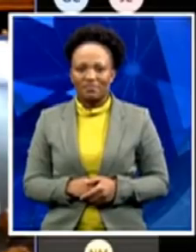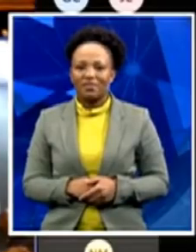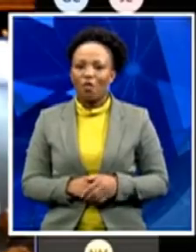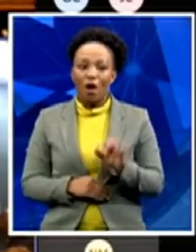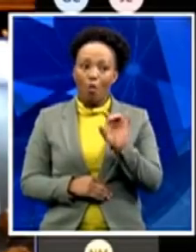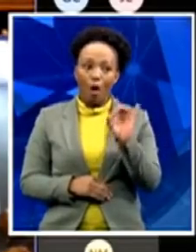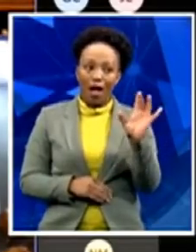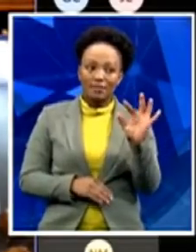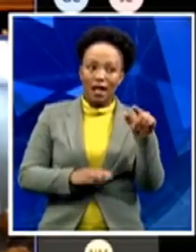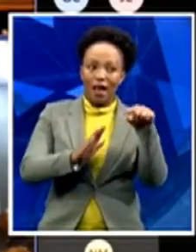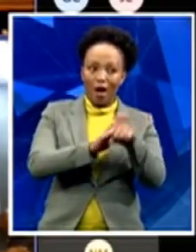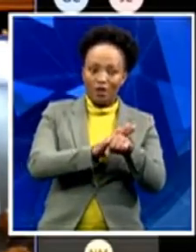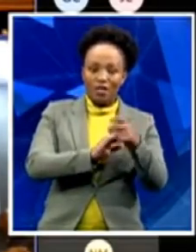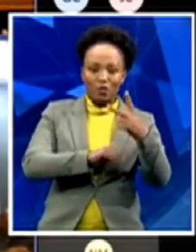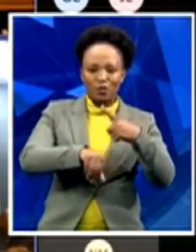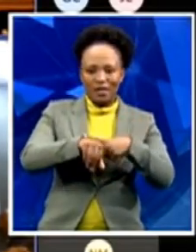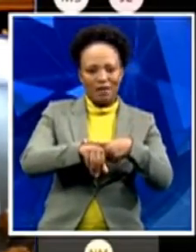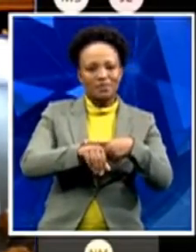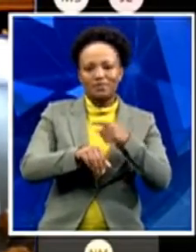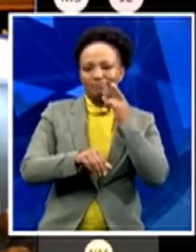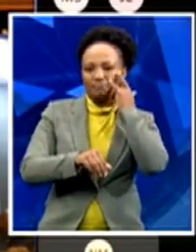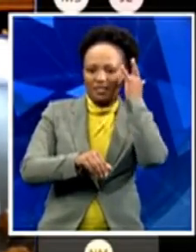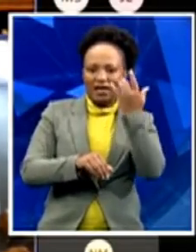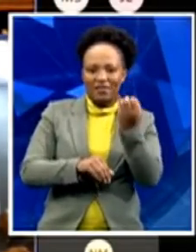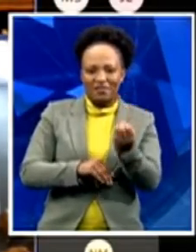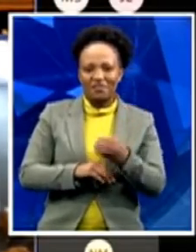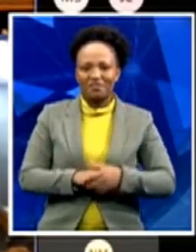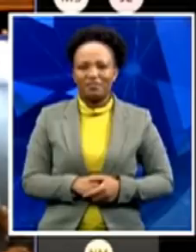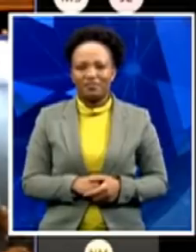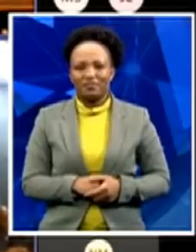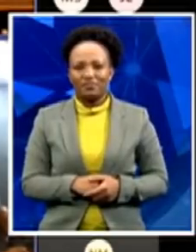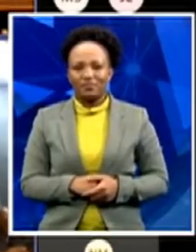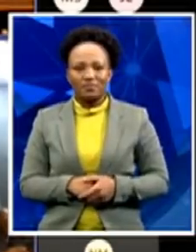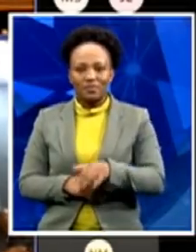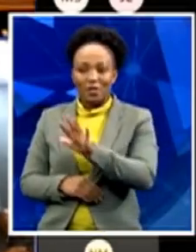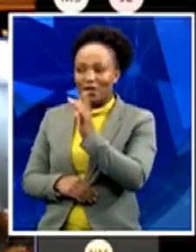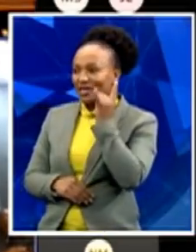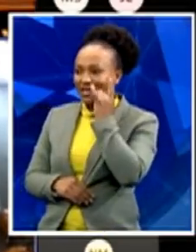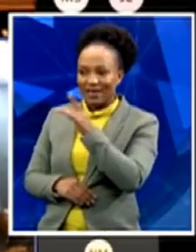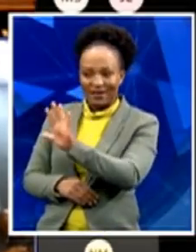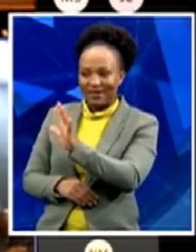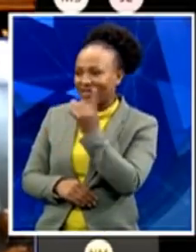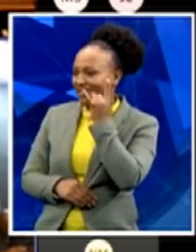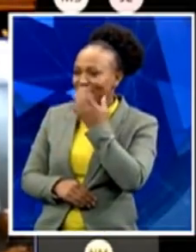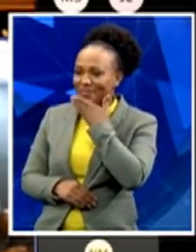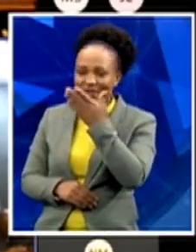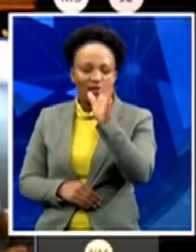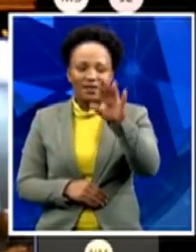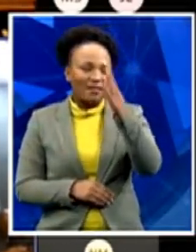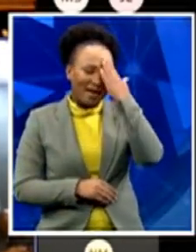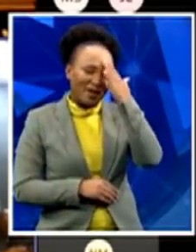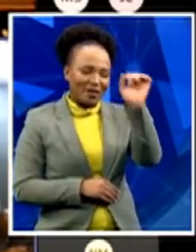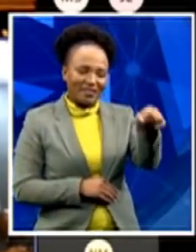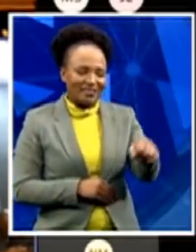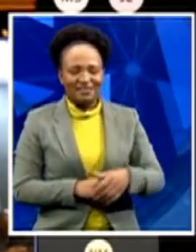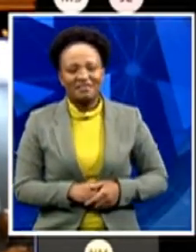lord, we did not hear that, Mr. Mpofu. I know, my lord, my lord. On a more